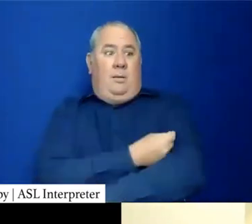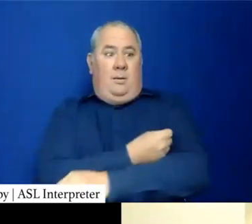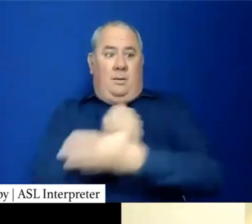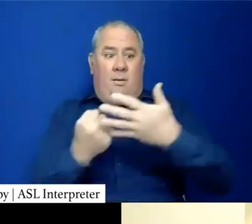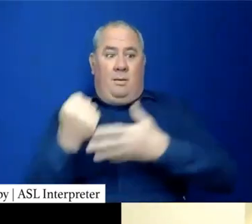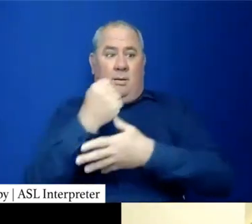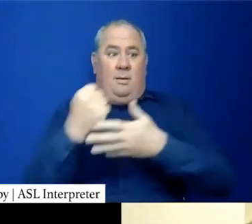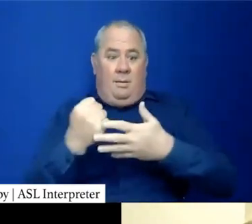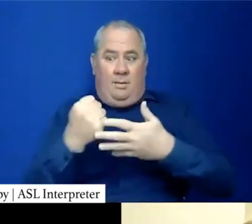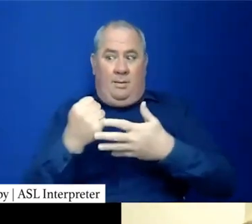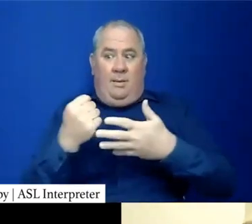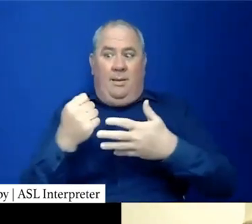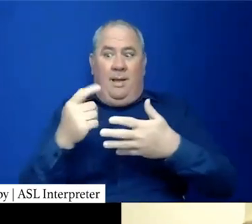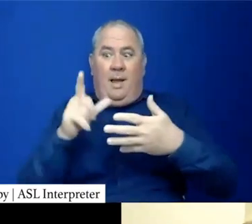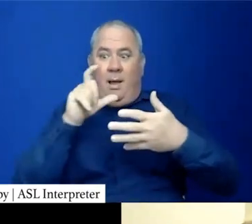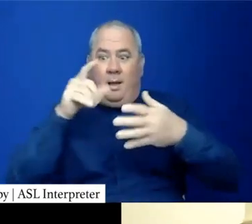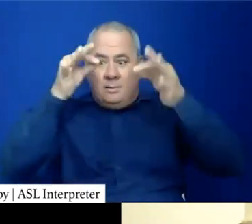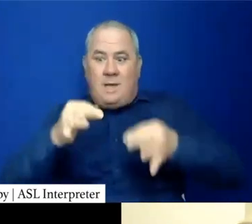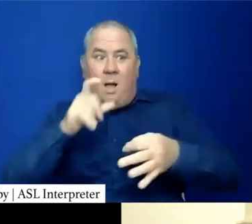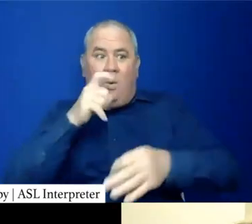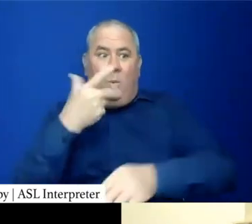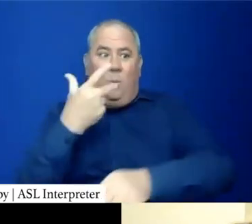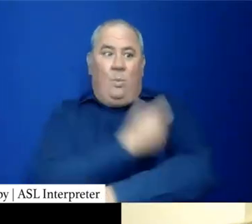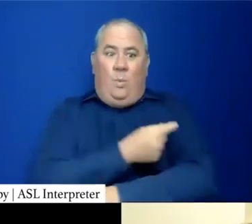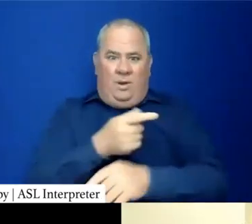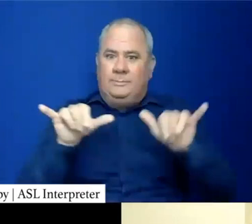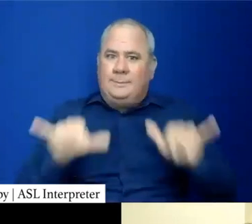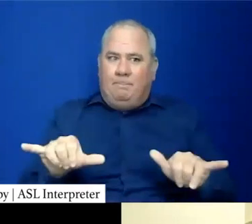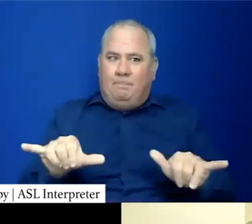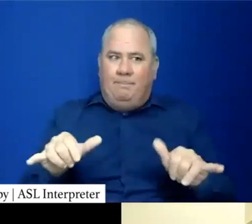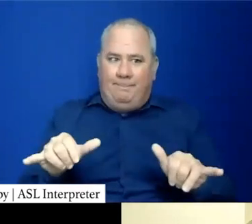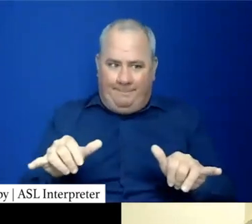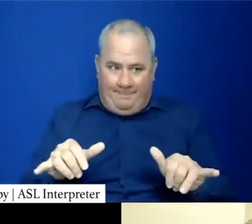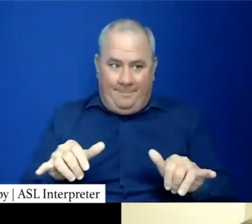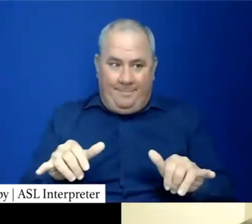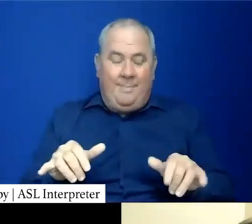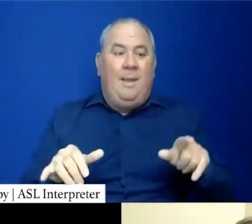like, you win one battle, you take a breath, and then all of a sudden you get